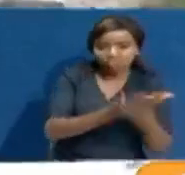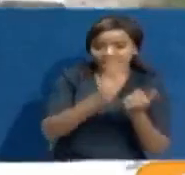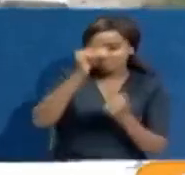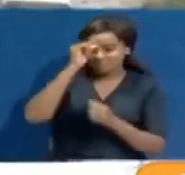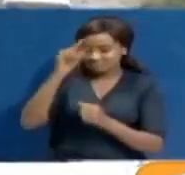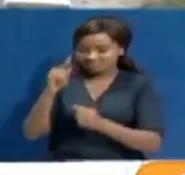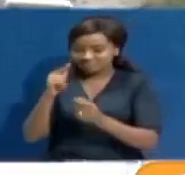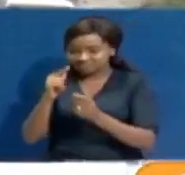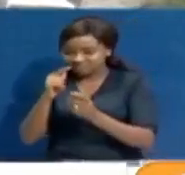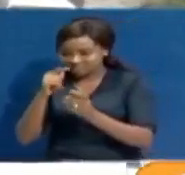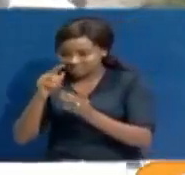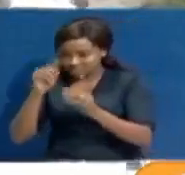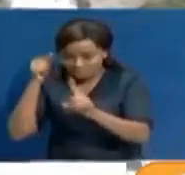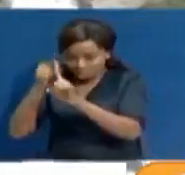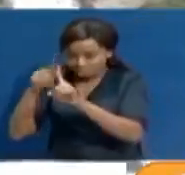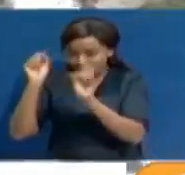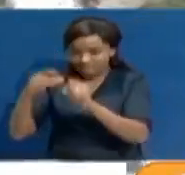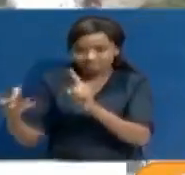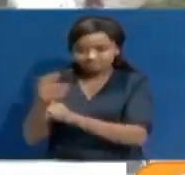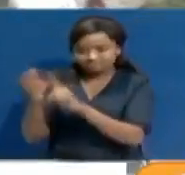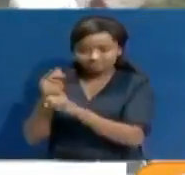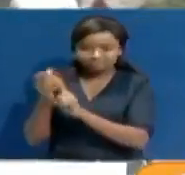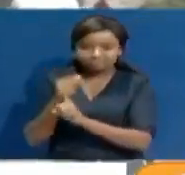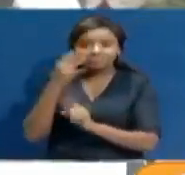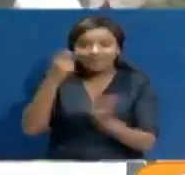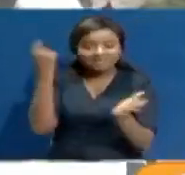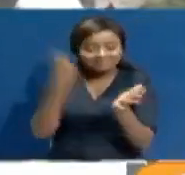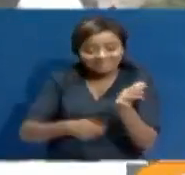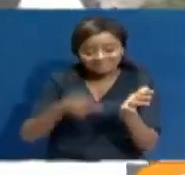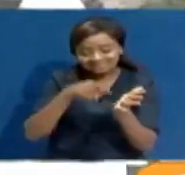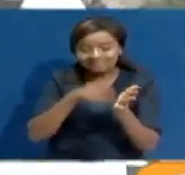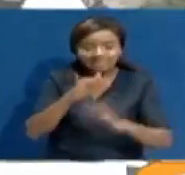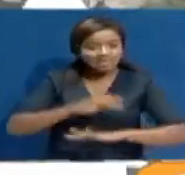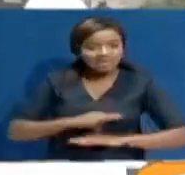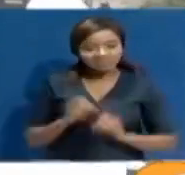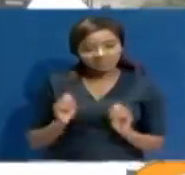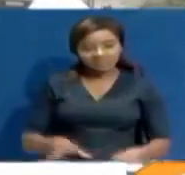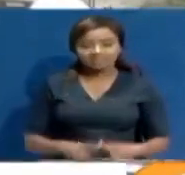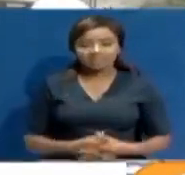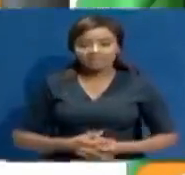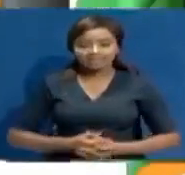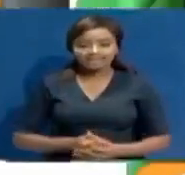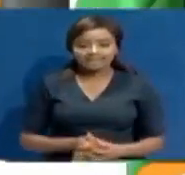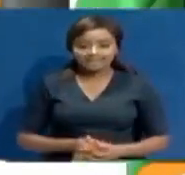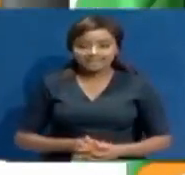initiatives, noting that this is a legacy year for President Uhuru Kenyatta.